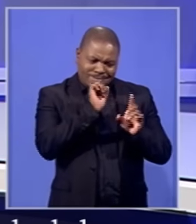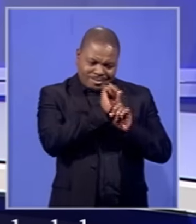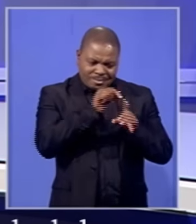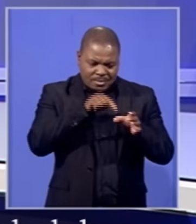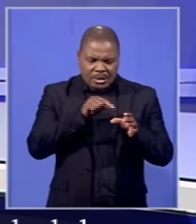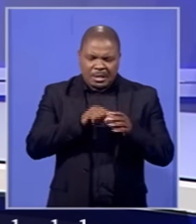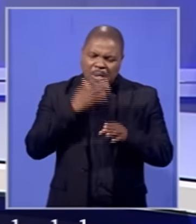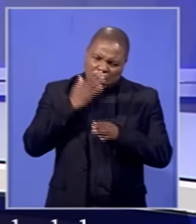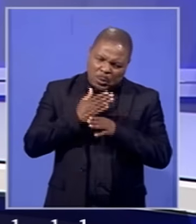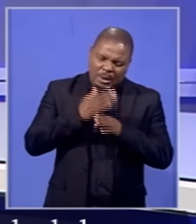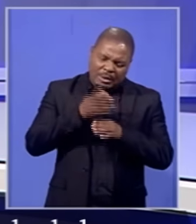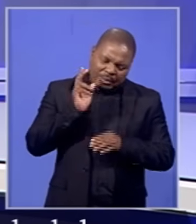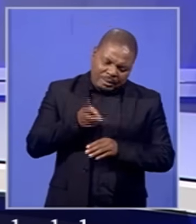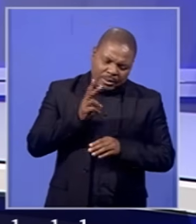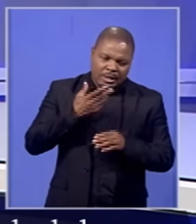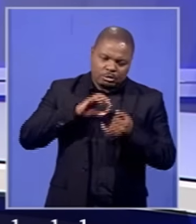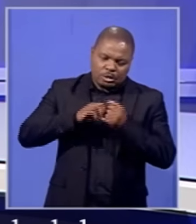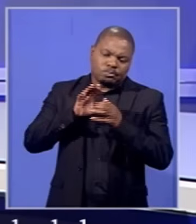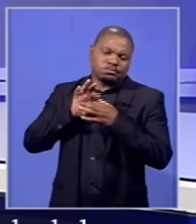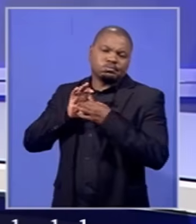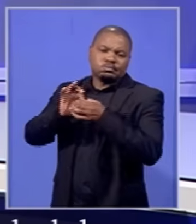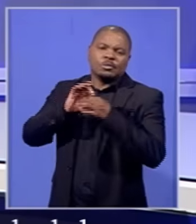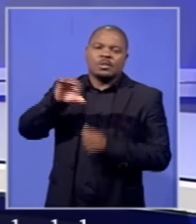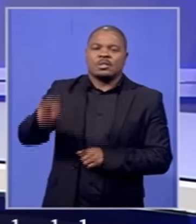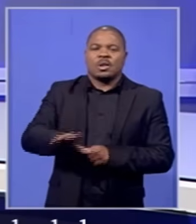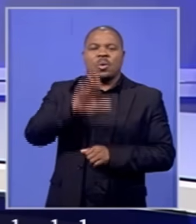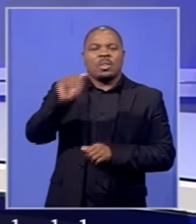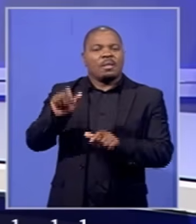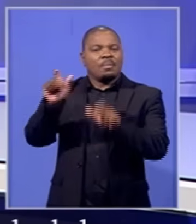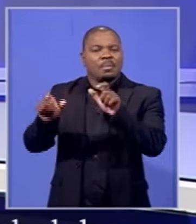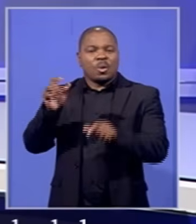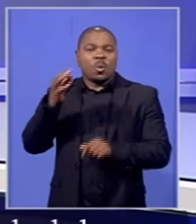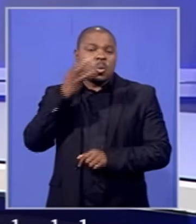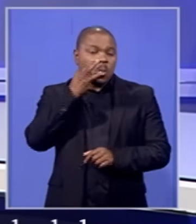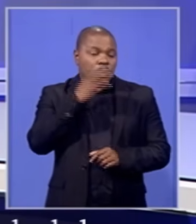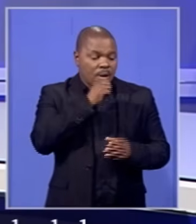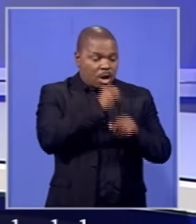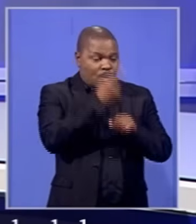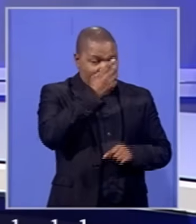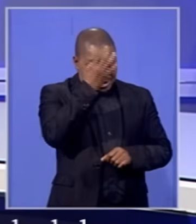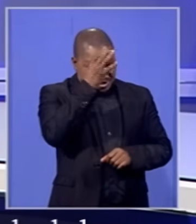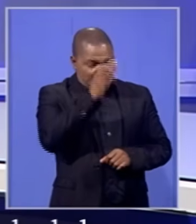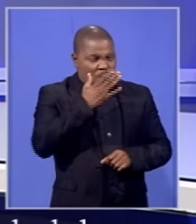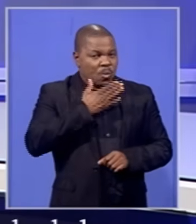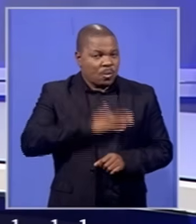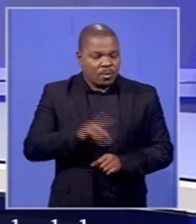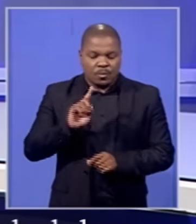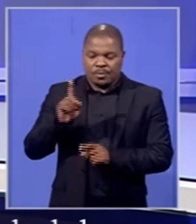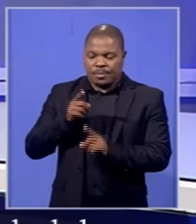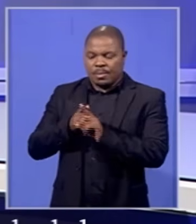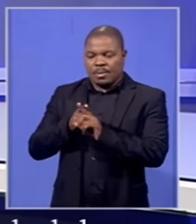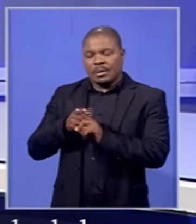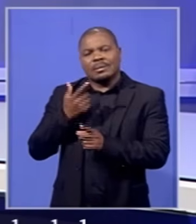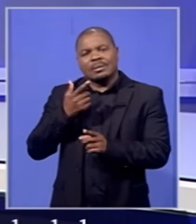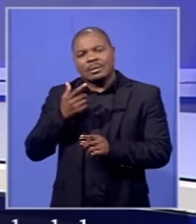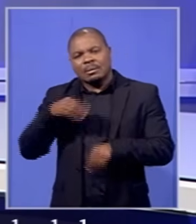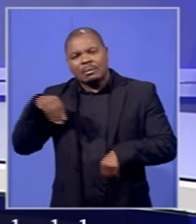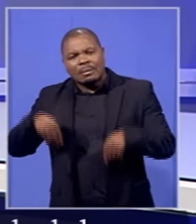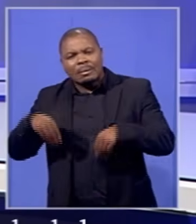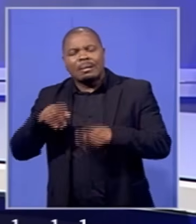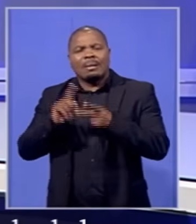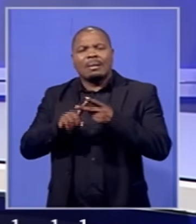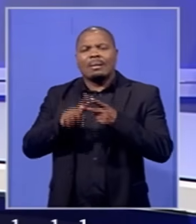gape mo Maaforika Borwa. Lesufi a re puso ya profense ya Gauteng e ikemiseditse go lwantsha bosenyi bogodu jwa dikheibole